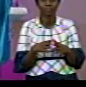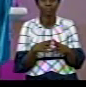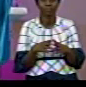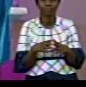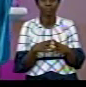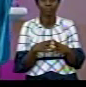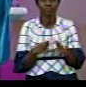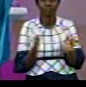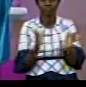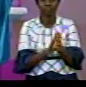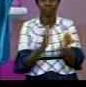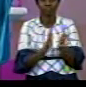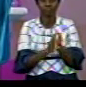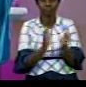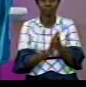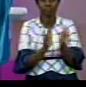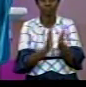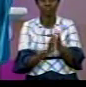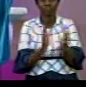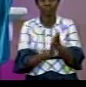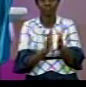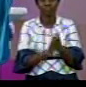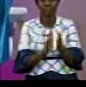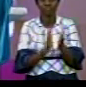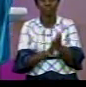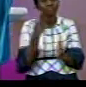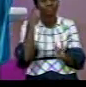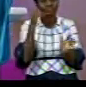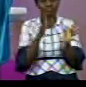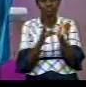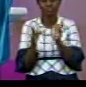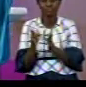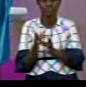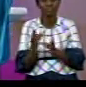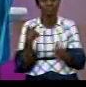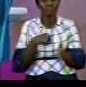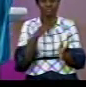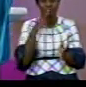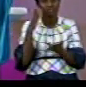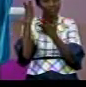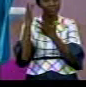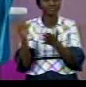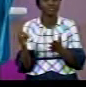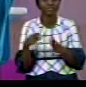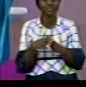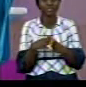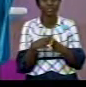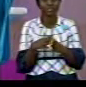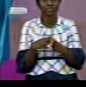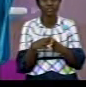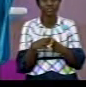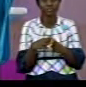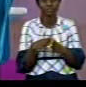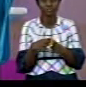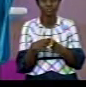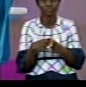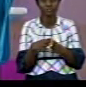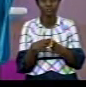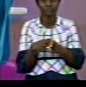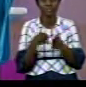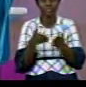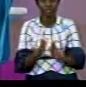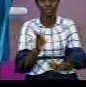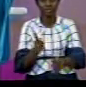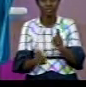put your hands together for jesus we are waiting for the worship team to please give us the music and let people